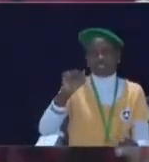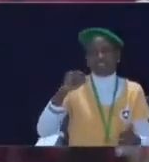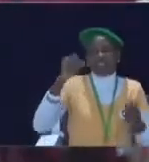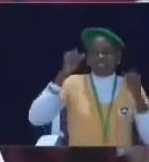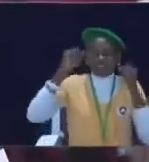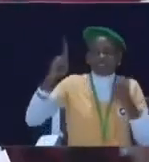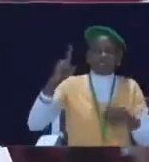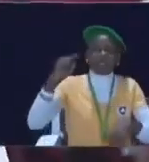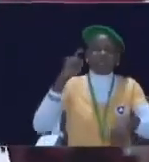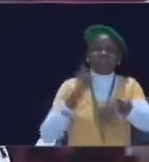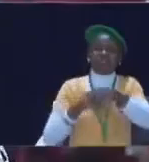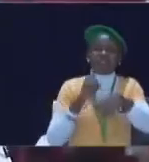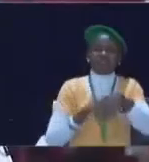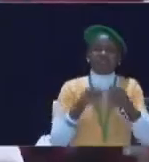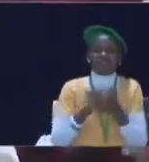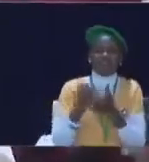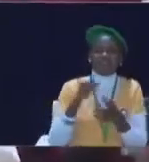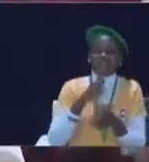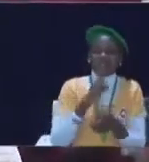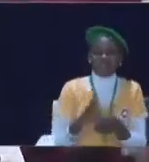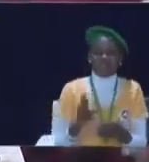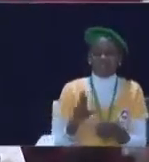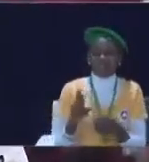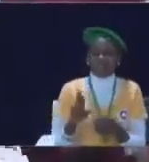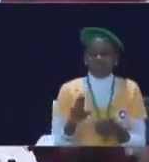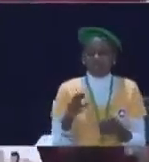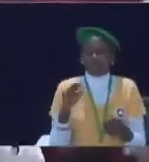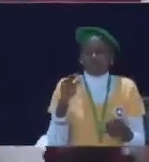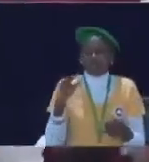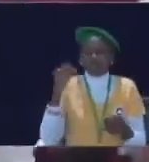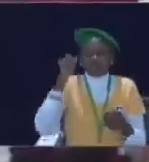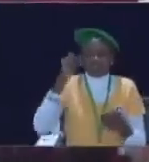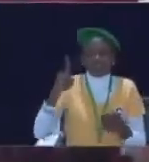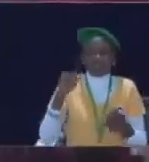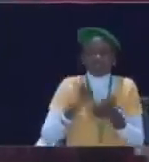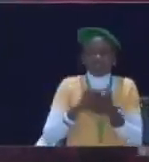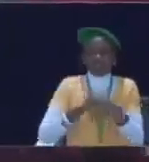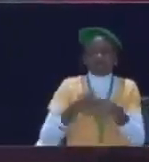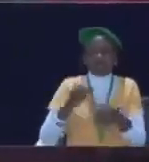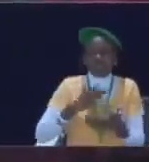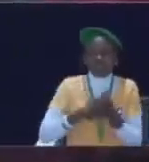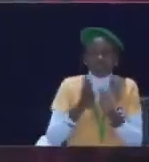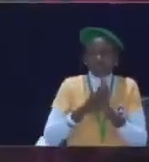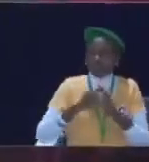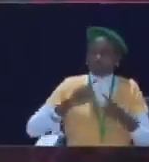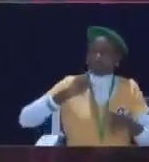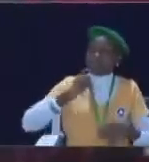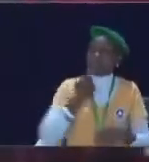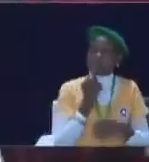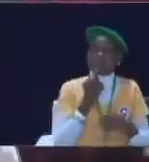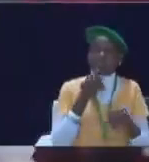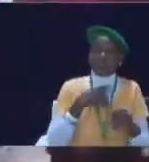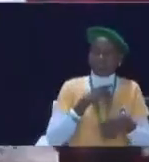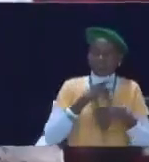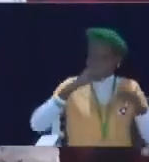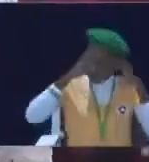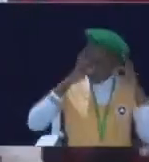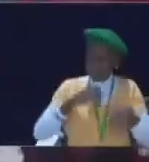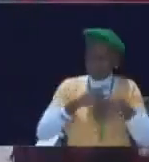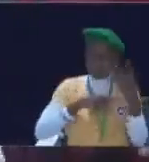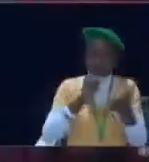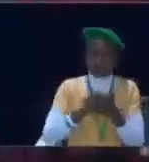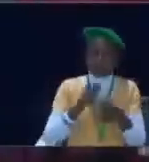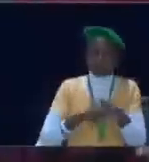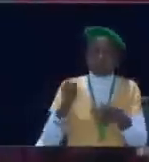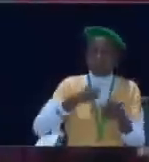time that they were therein. They understood that time. They became intentional about that time. You